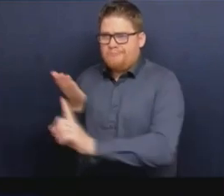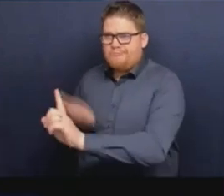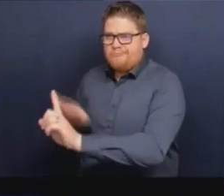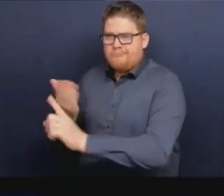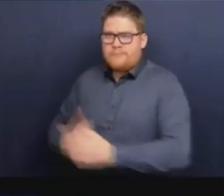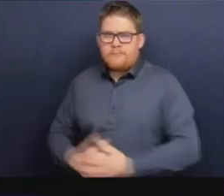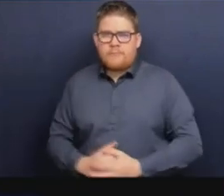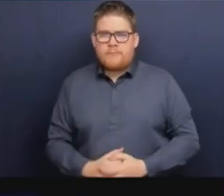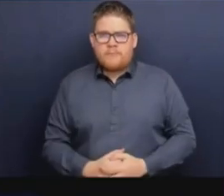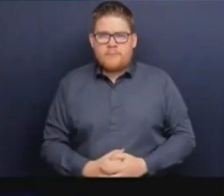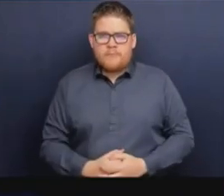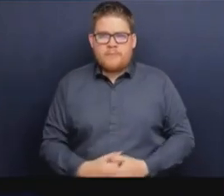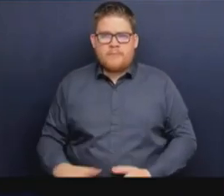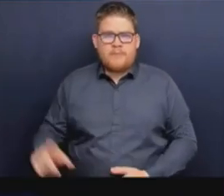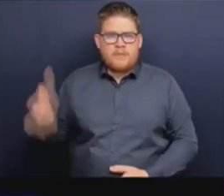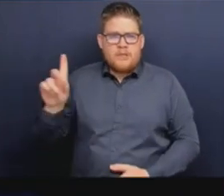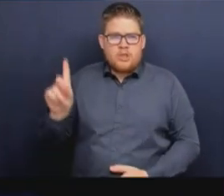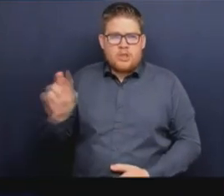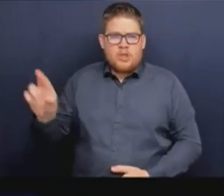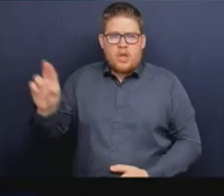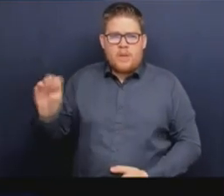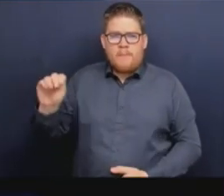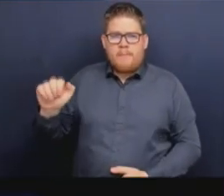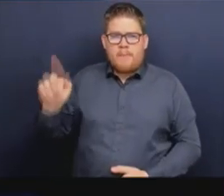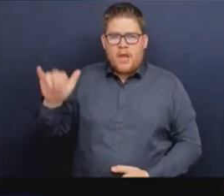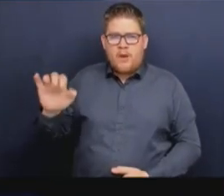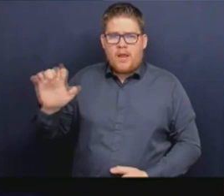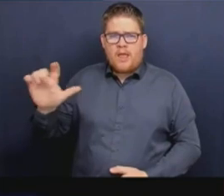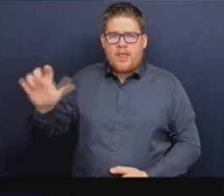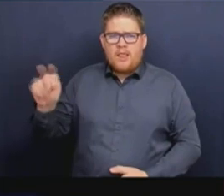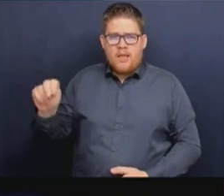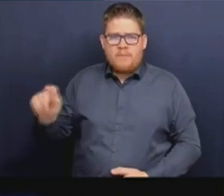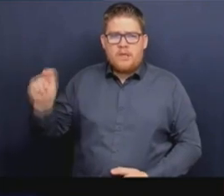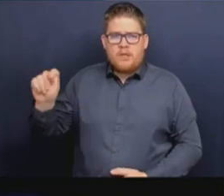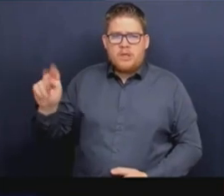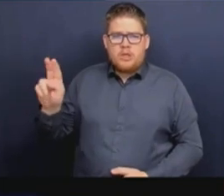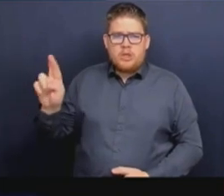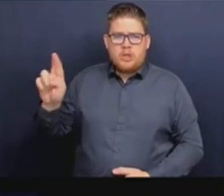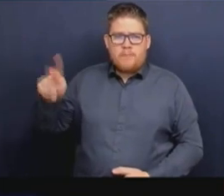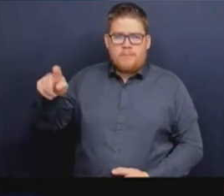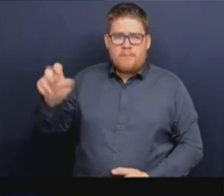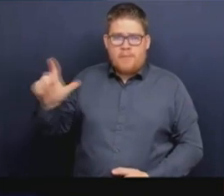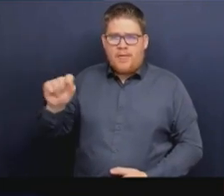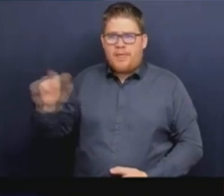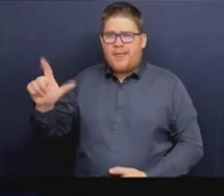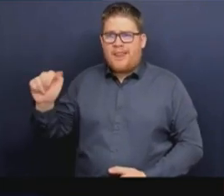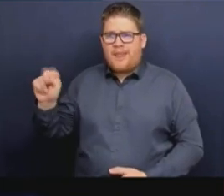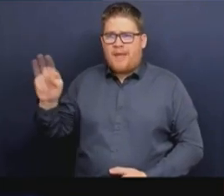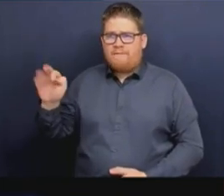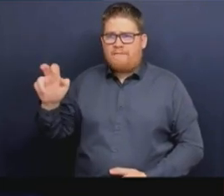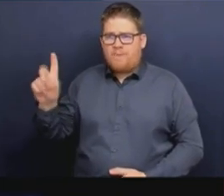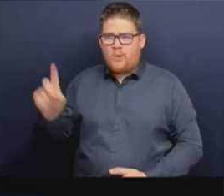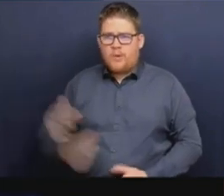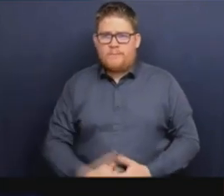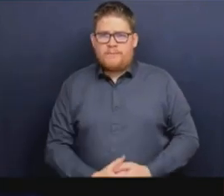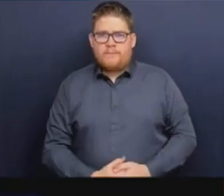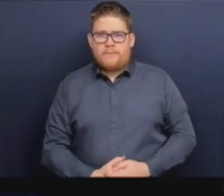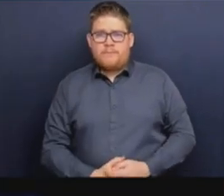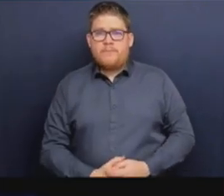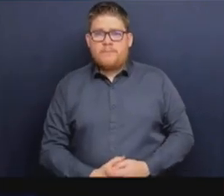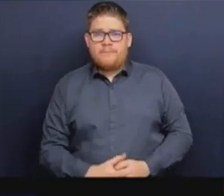Chief Stuart Phillip, Chief Lydia Wheatsum, Chief Don